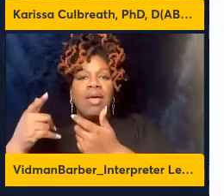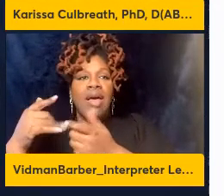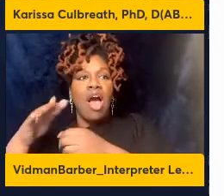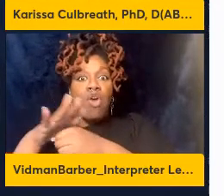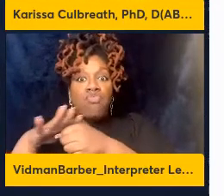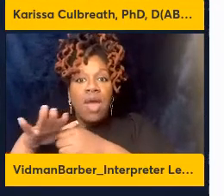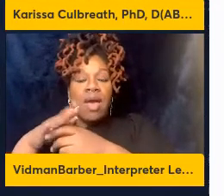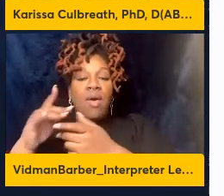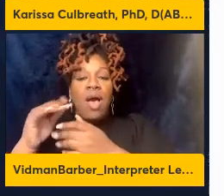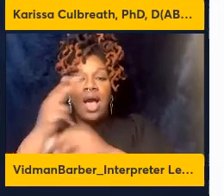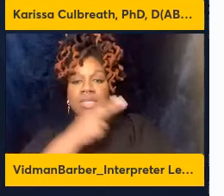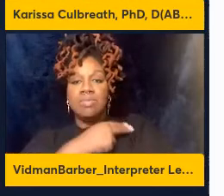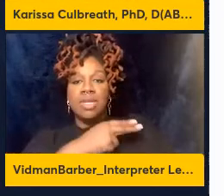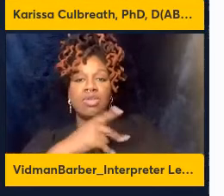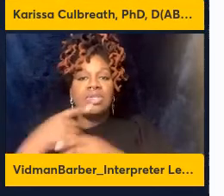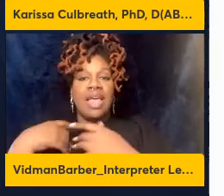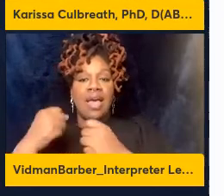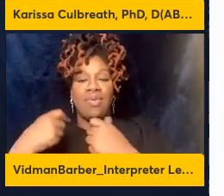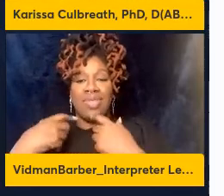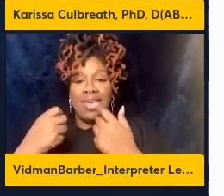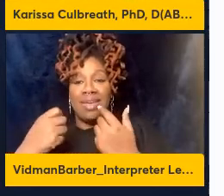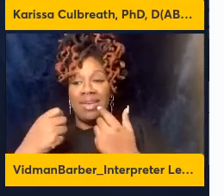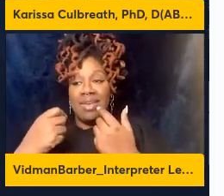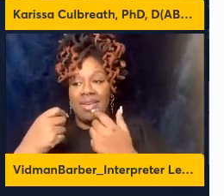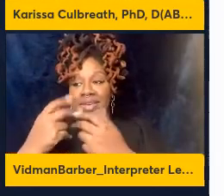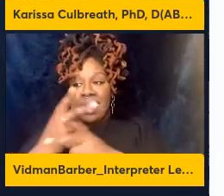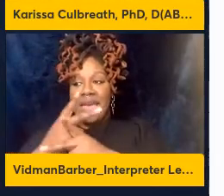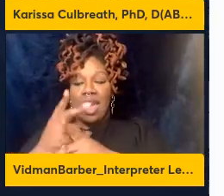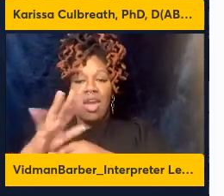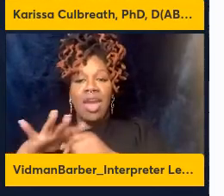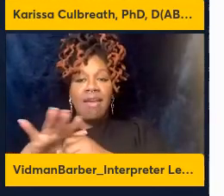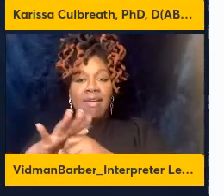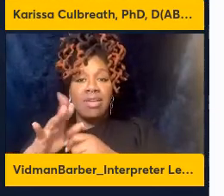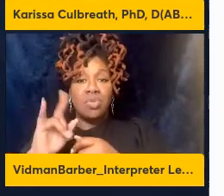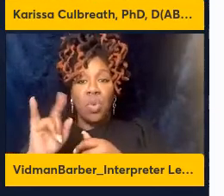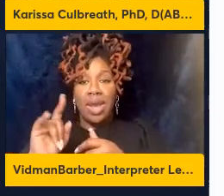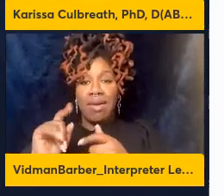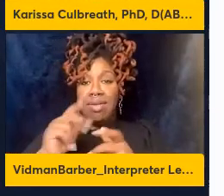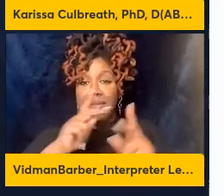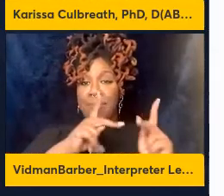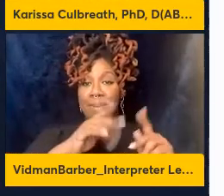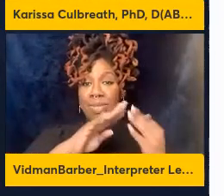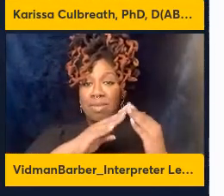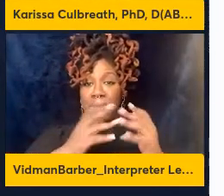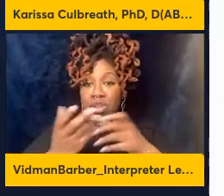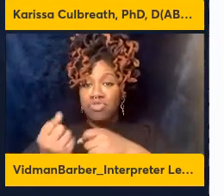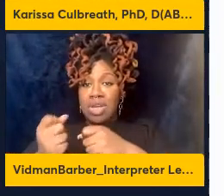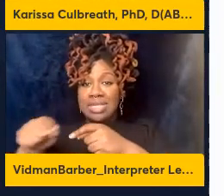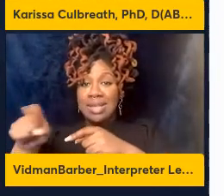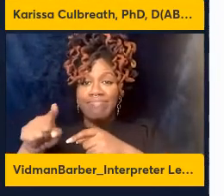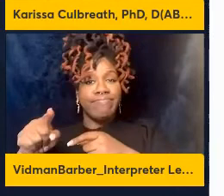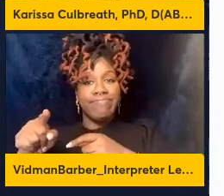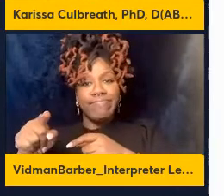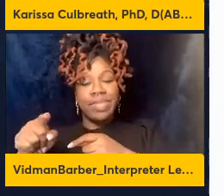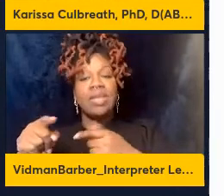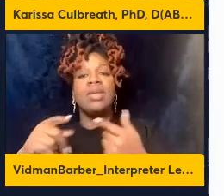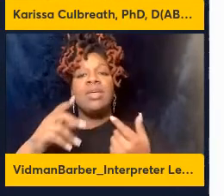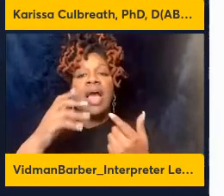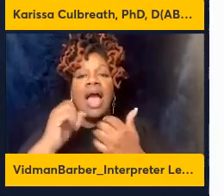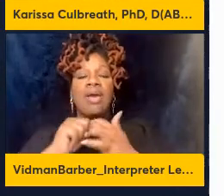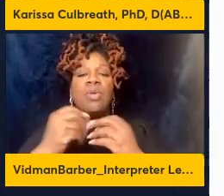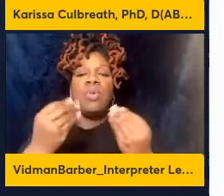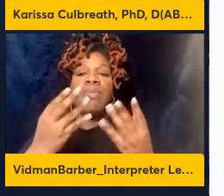there may already be distrust and well-deserved distrust. How can we provide rapid